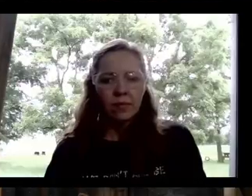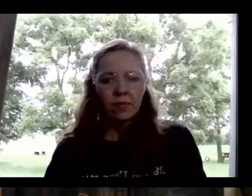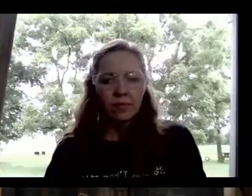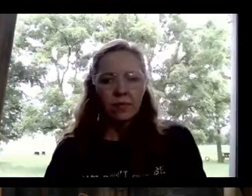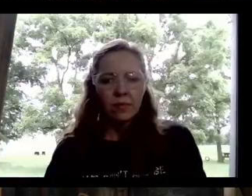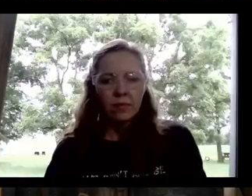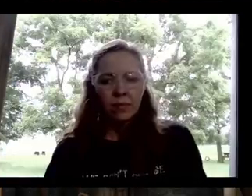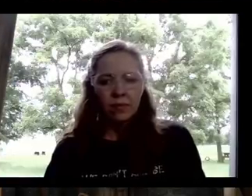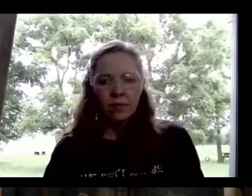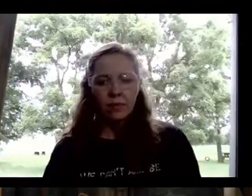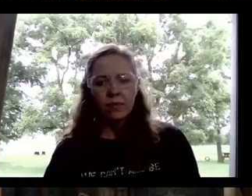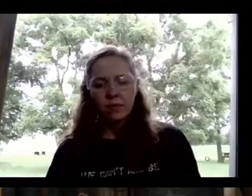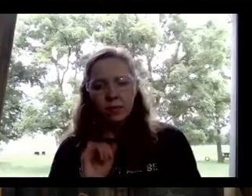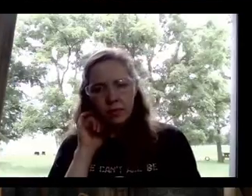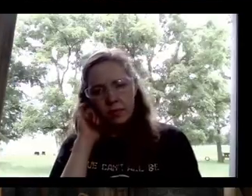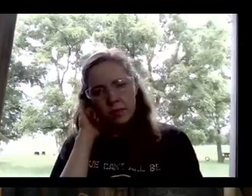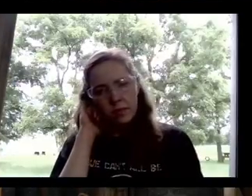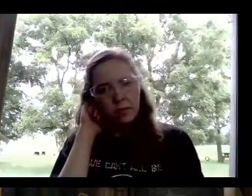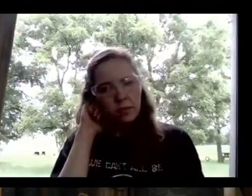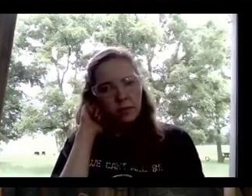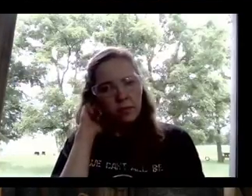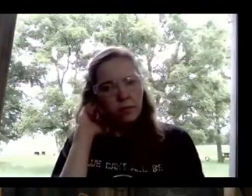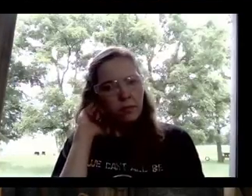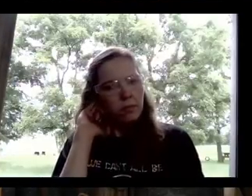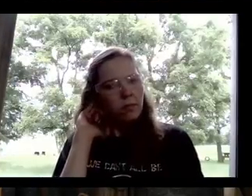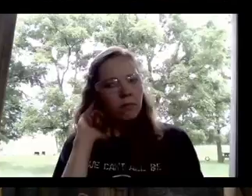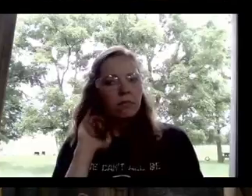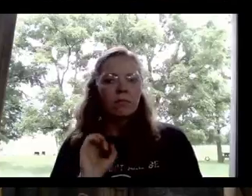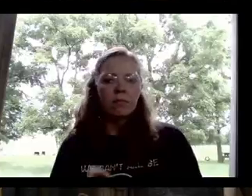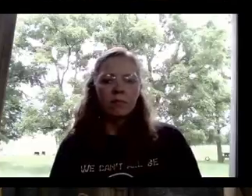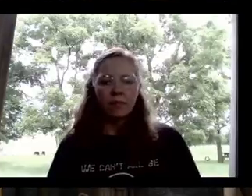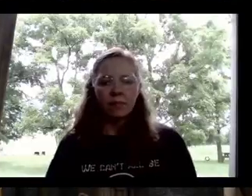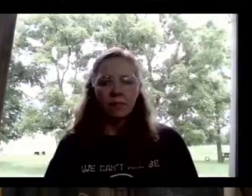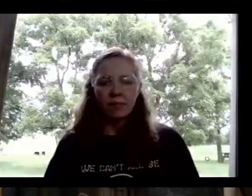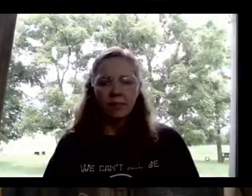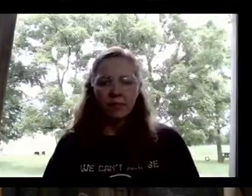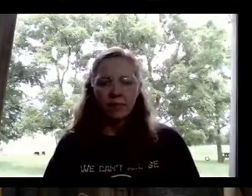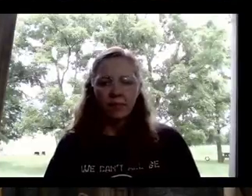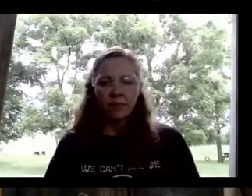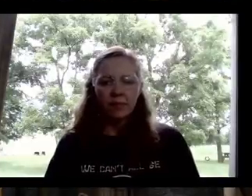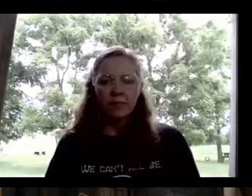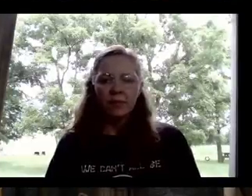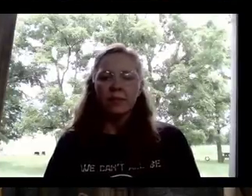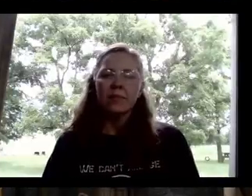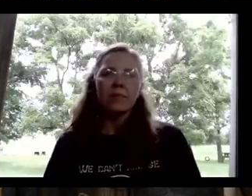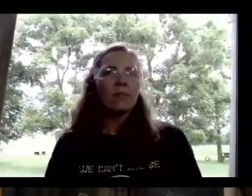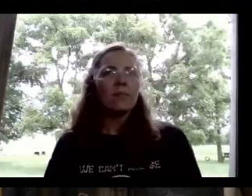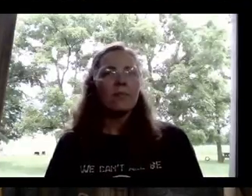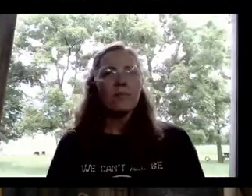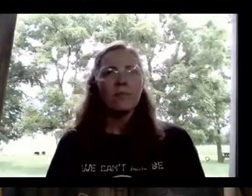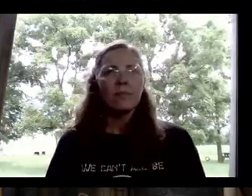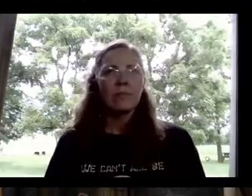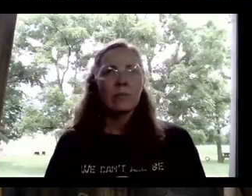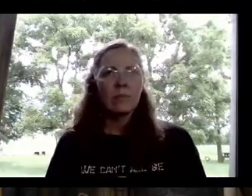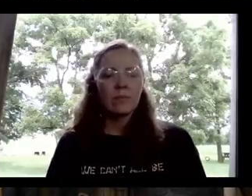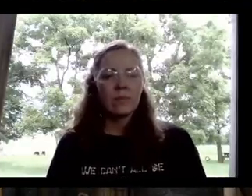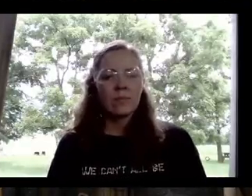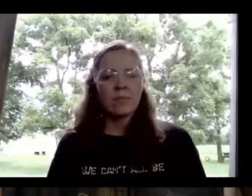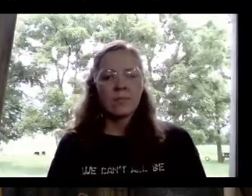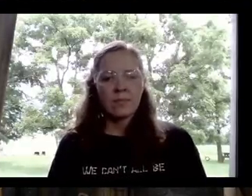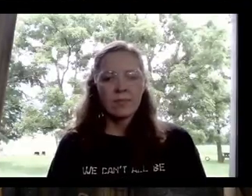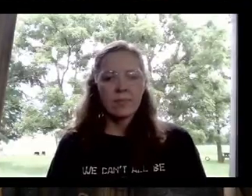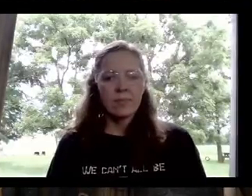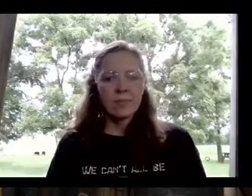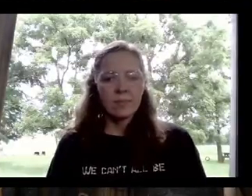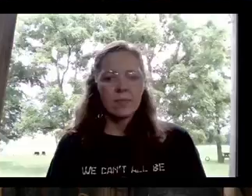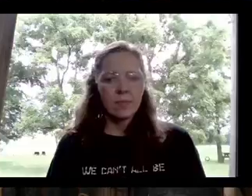all the wrought iron they could find, little bits and pieces and horseshoes and tire rims and you name it, stuff like that, right? Would just